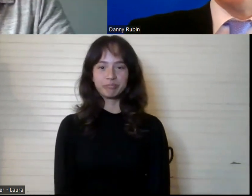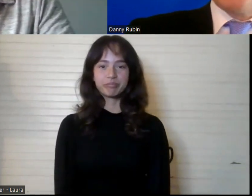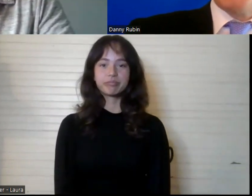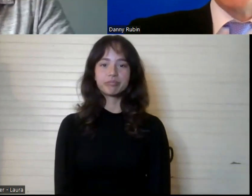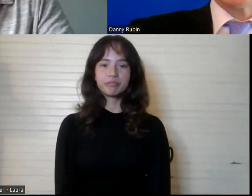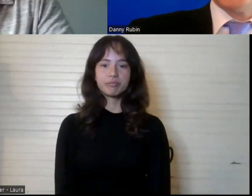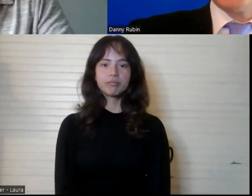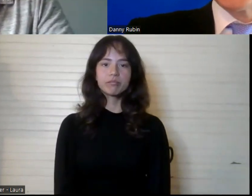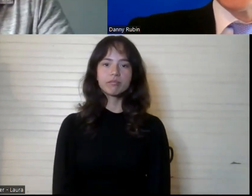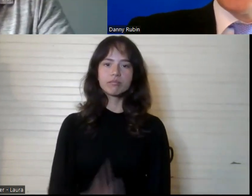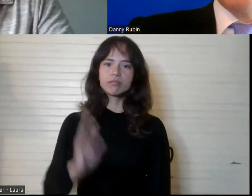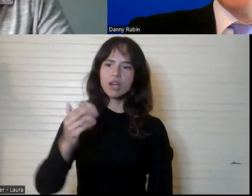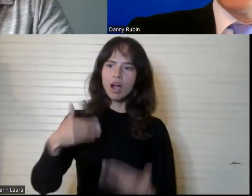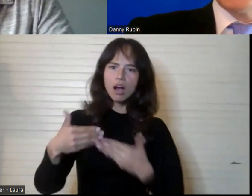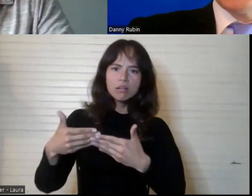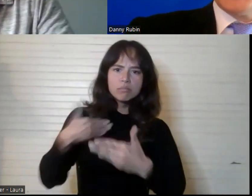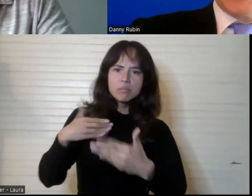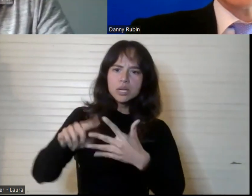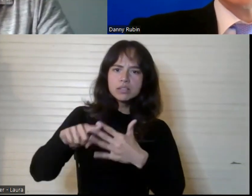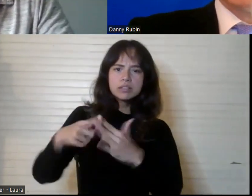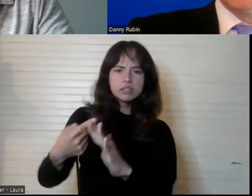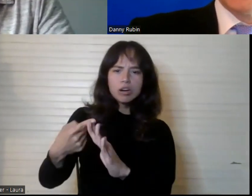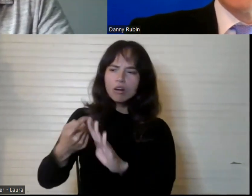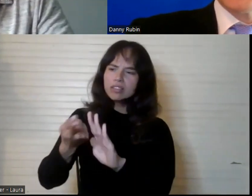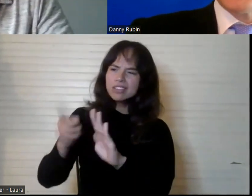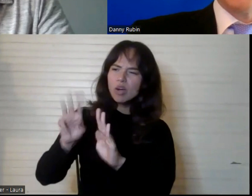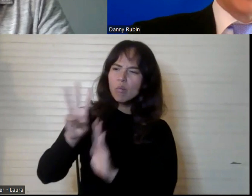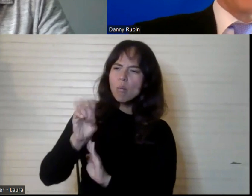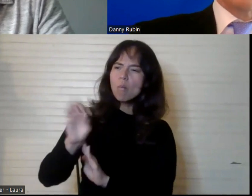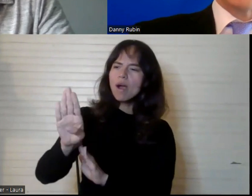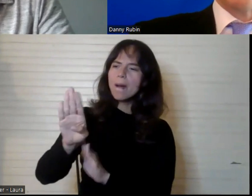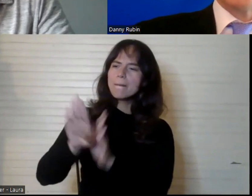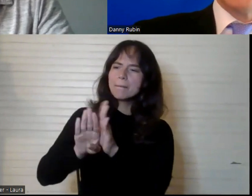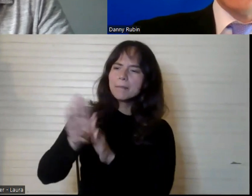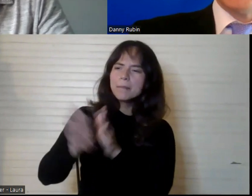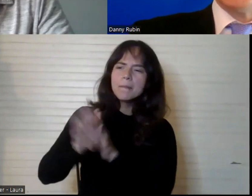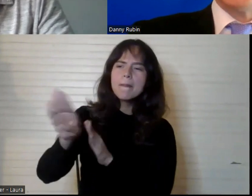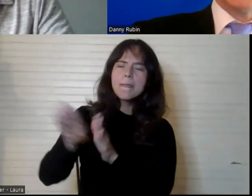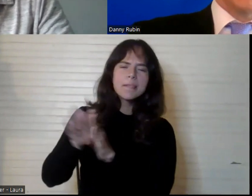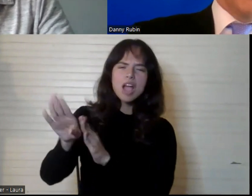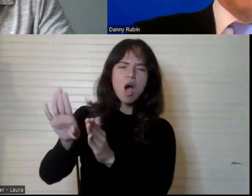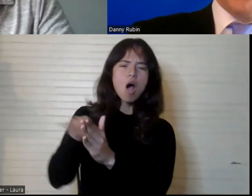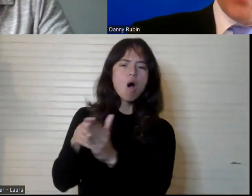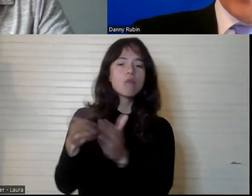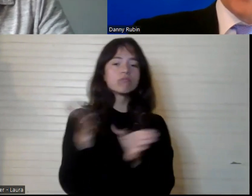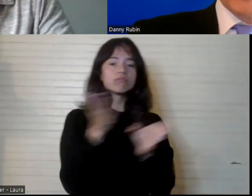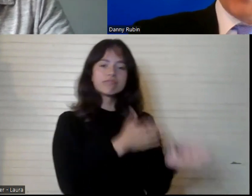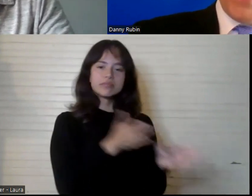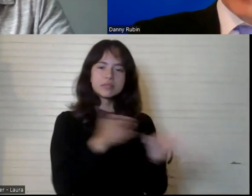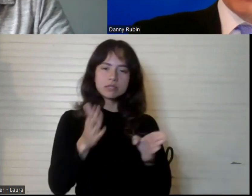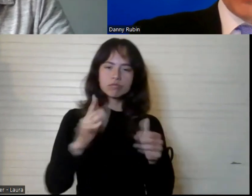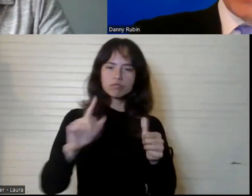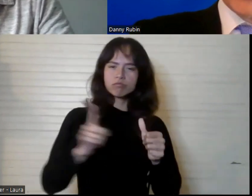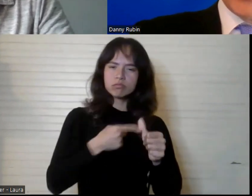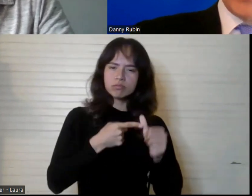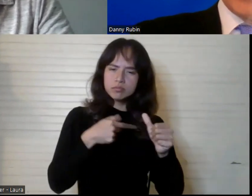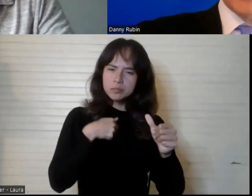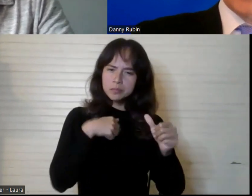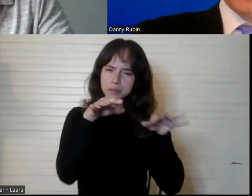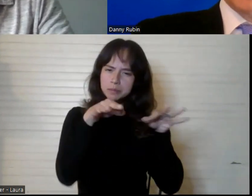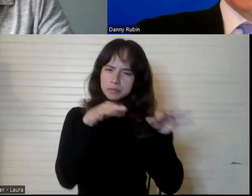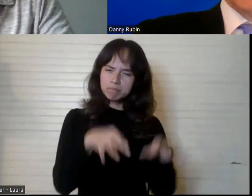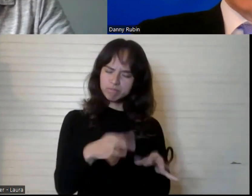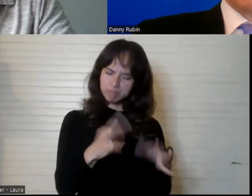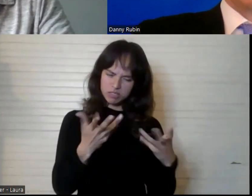conversation, I want to pass along some housekeeping notes and a free opportunity to go even further with career